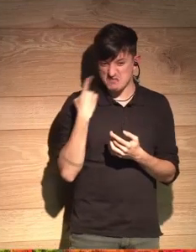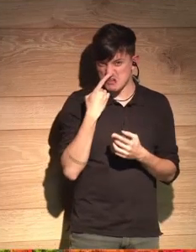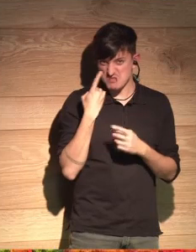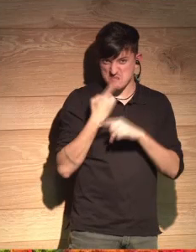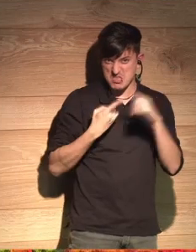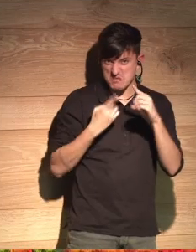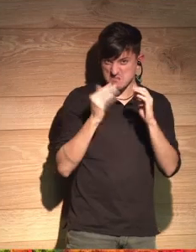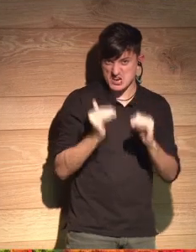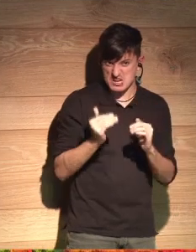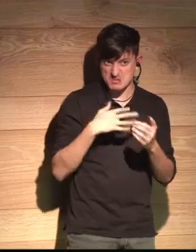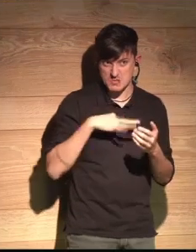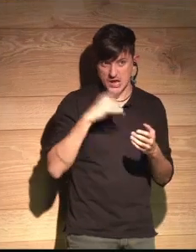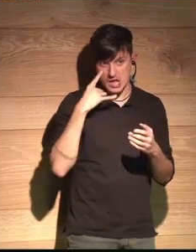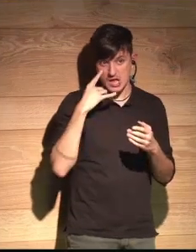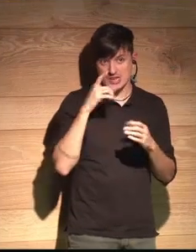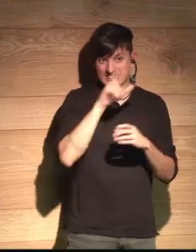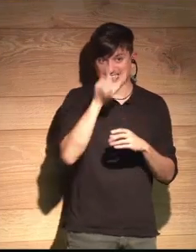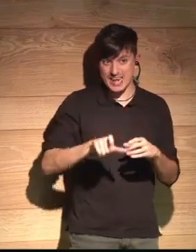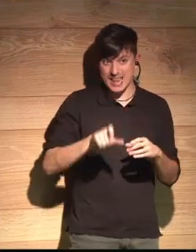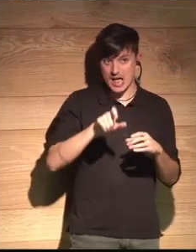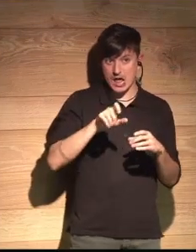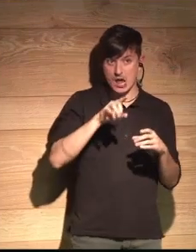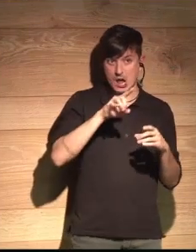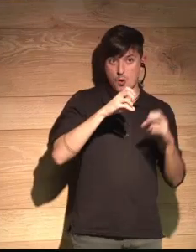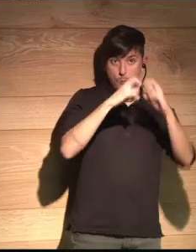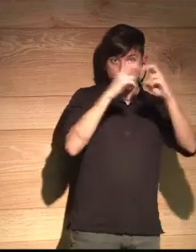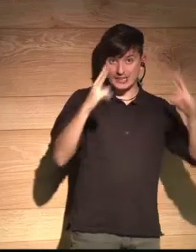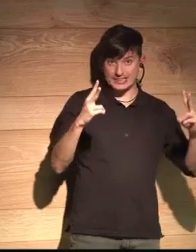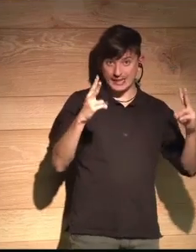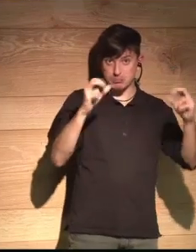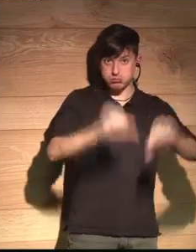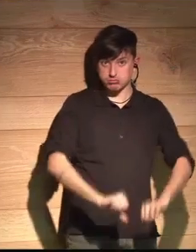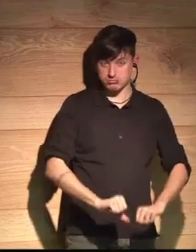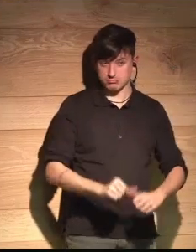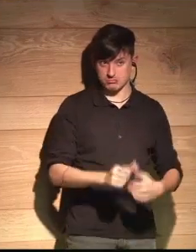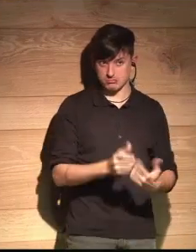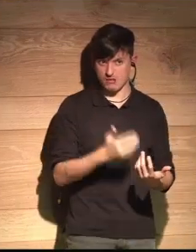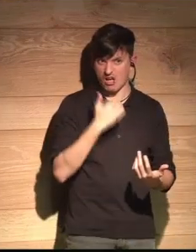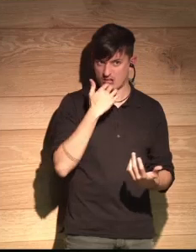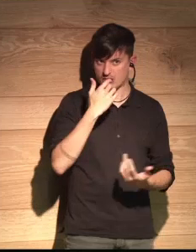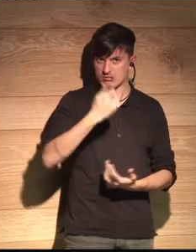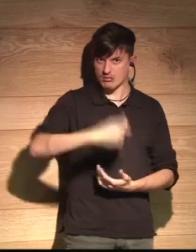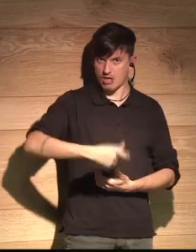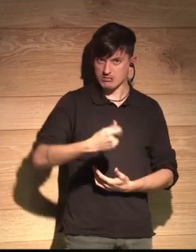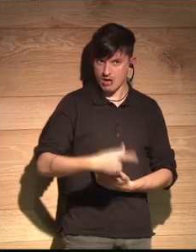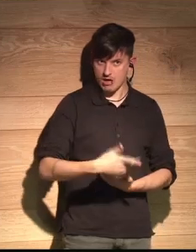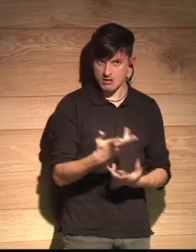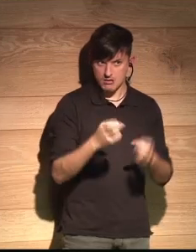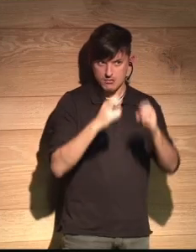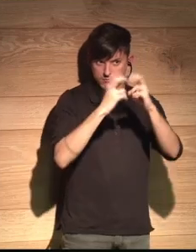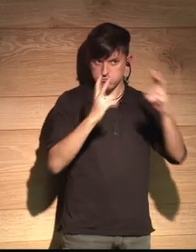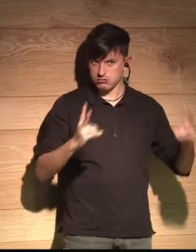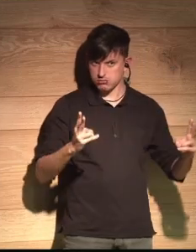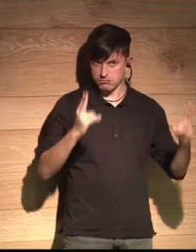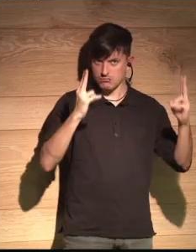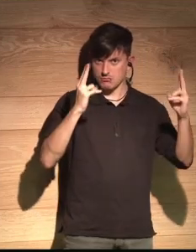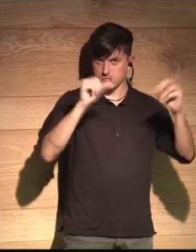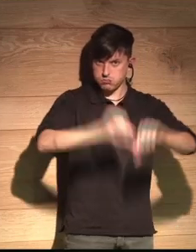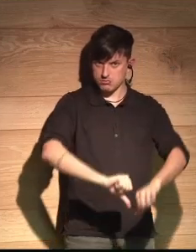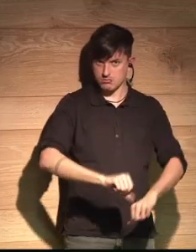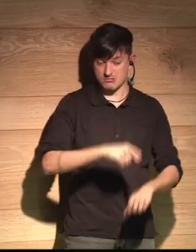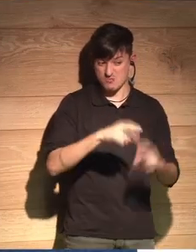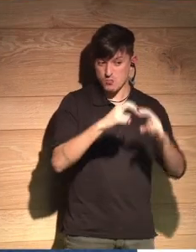in Italy, but bridge collapse has been quite common. There's a famous collapse of a bridge called the Tacoma Bridge that happened in the United States a